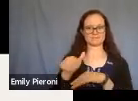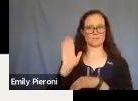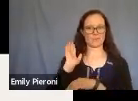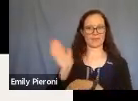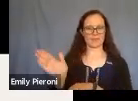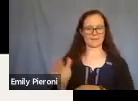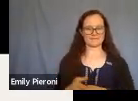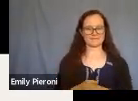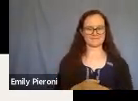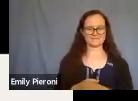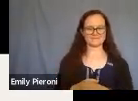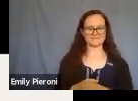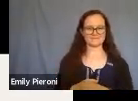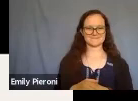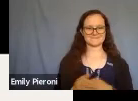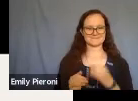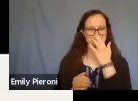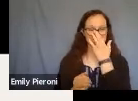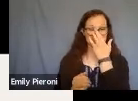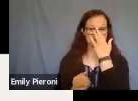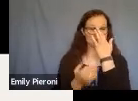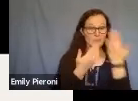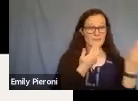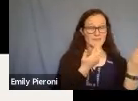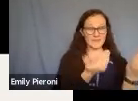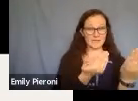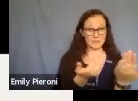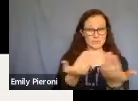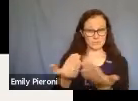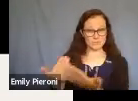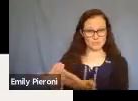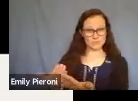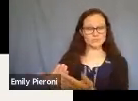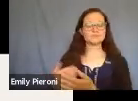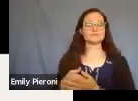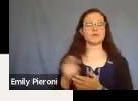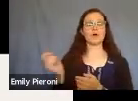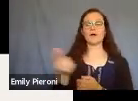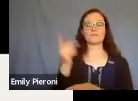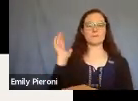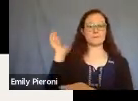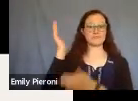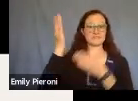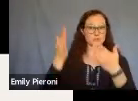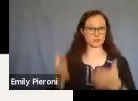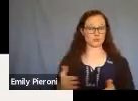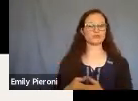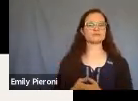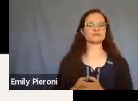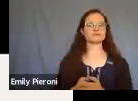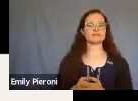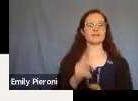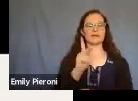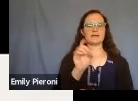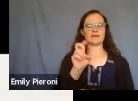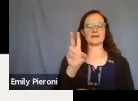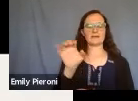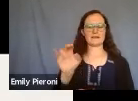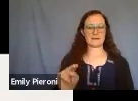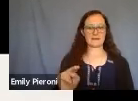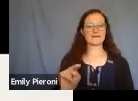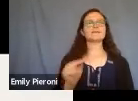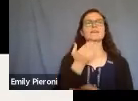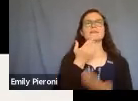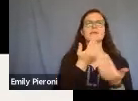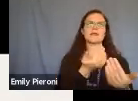With that, I want to again thank all of our presenters. Kevin Lombard at the NMSU Ag Science